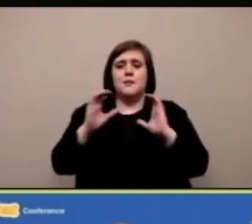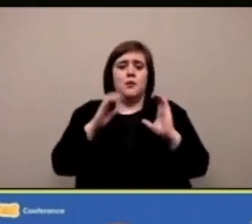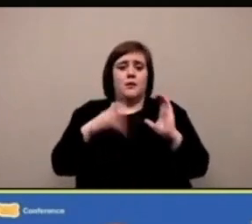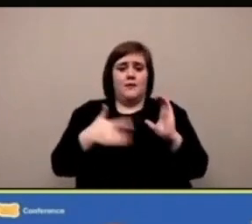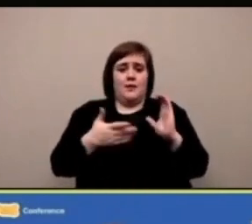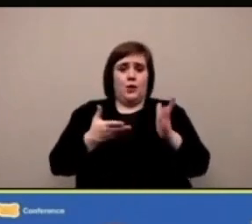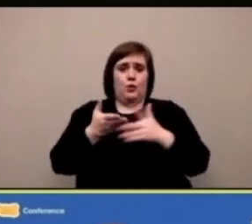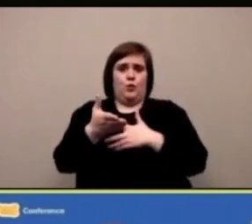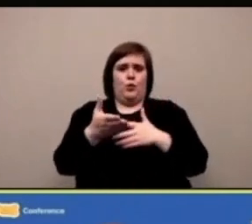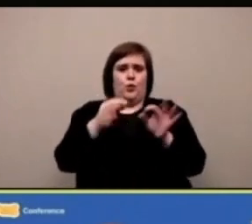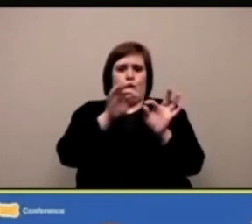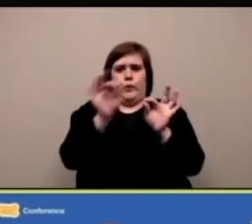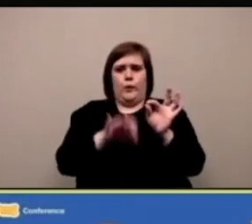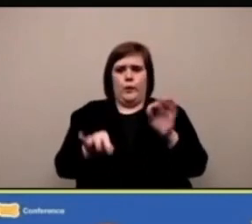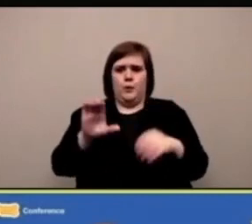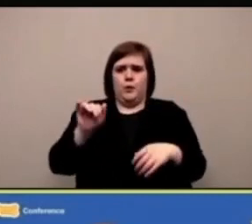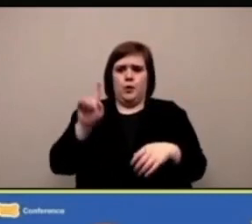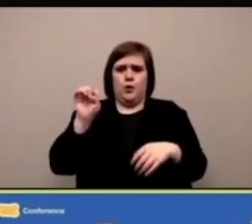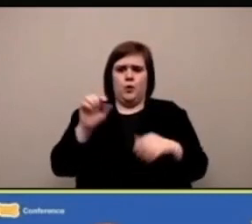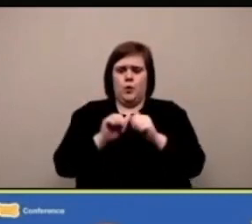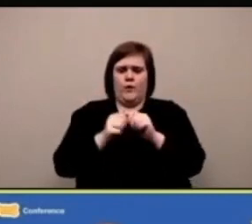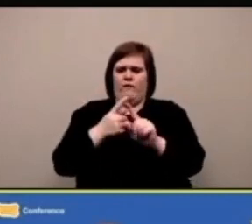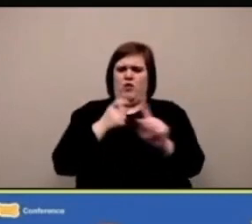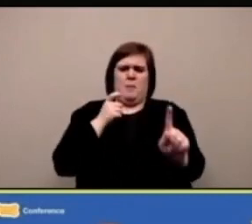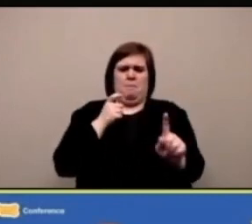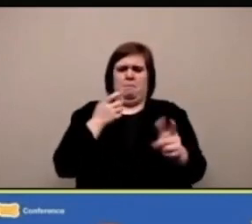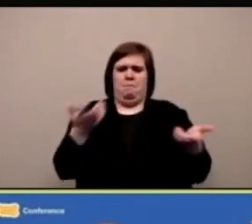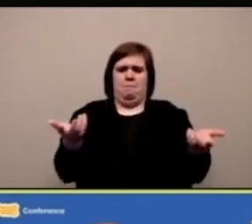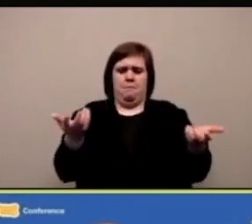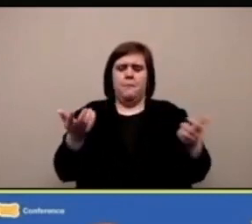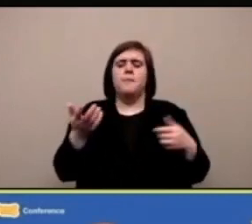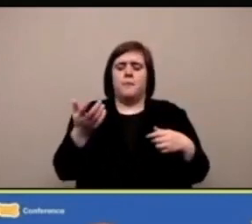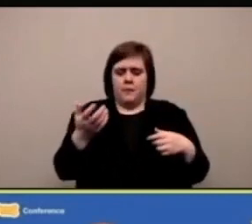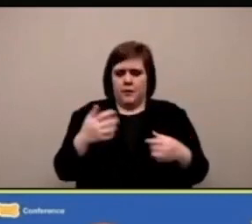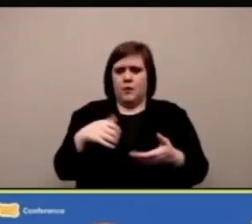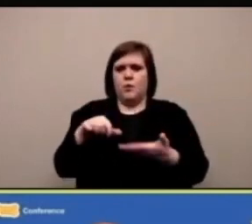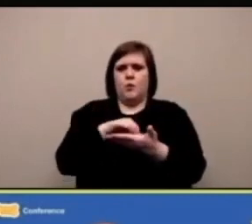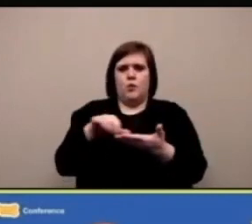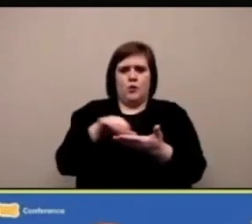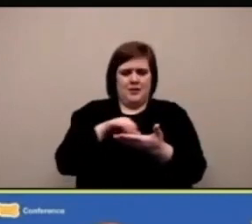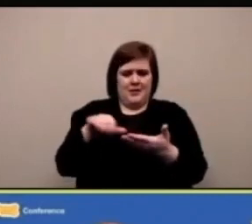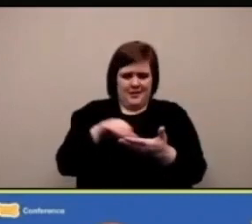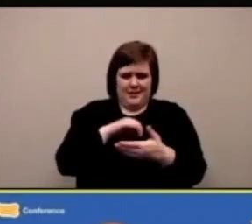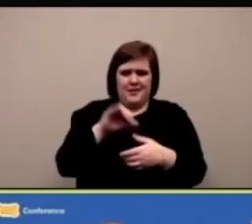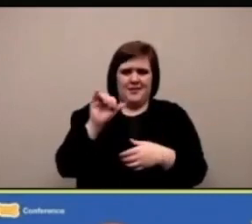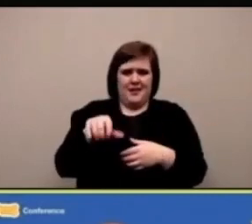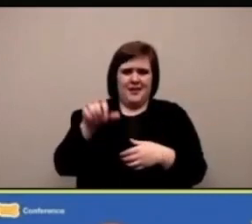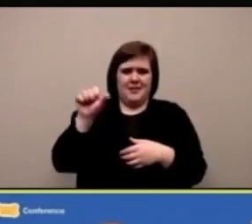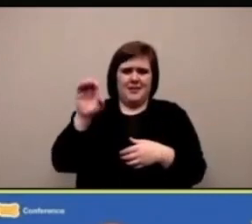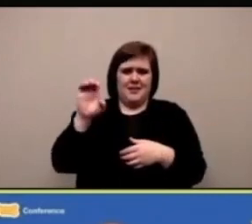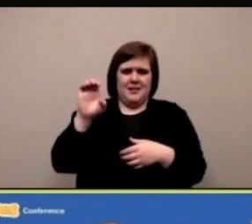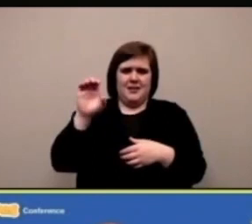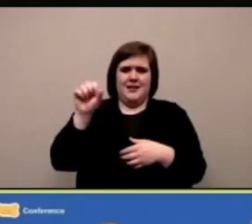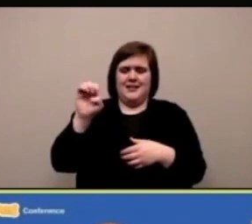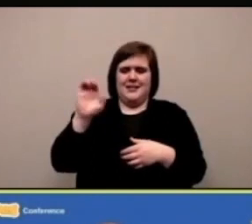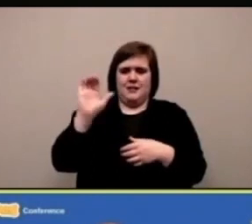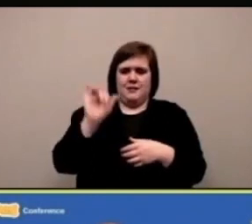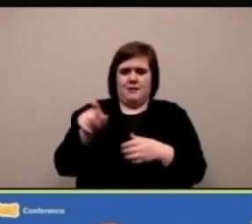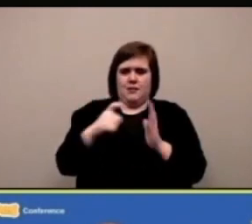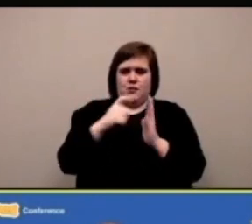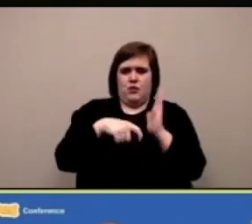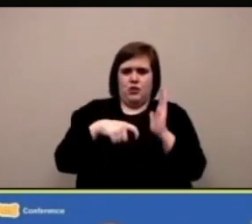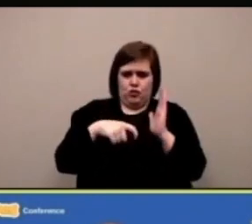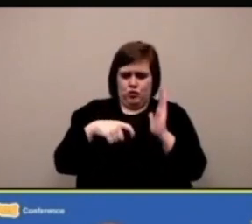from? So New York City Department of Education, CSforAll, is a partner with the Scratch